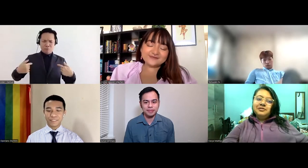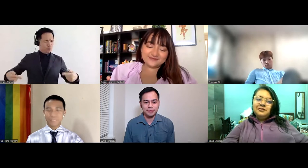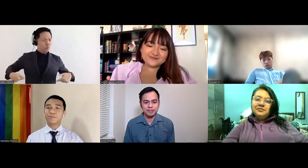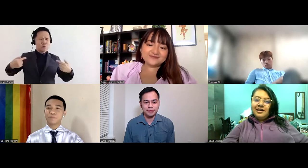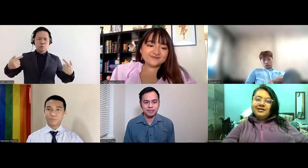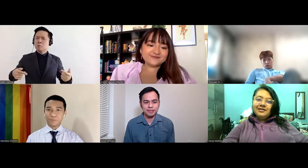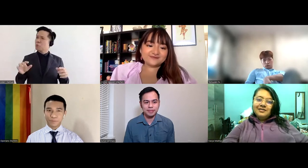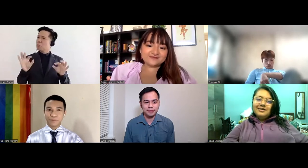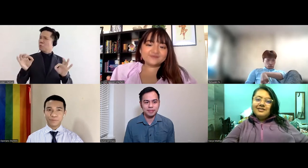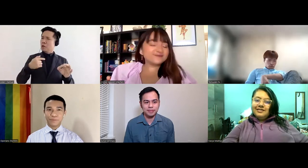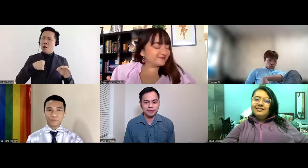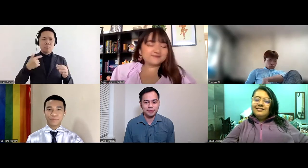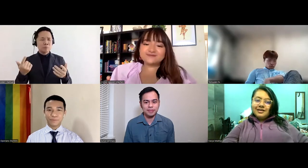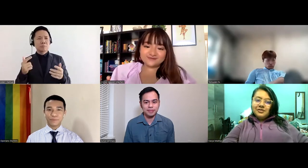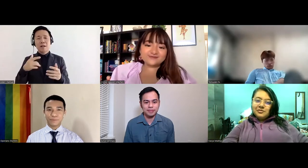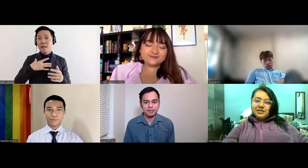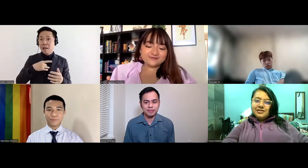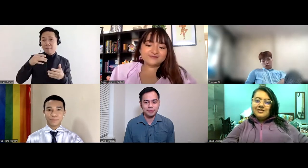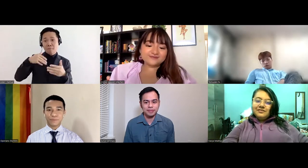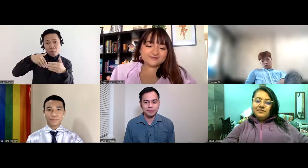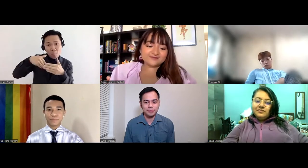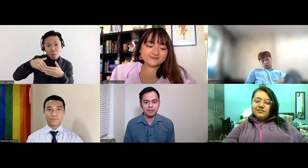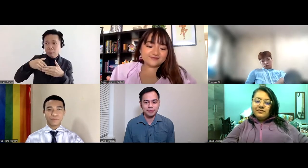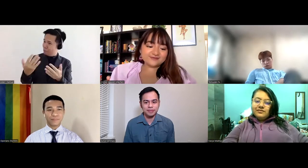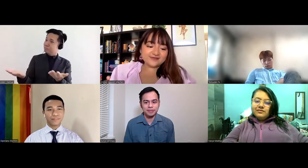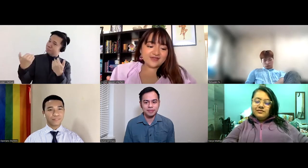should be able to do that. Thank you so much.